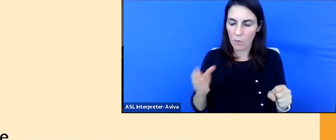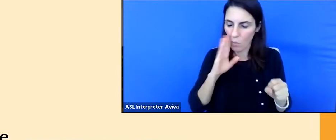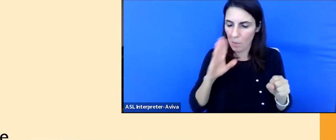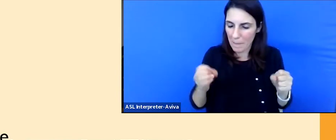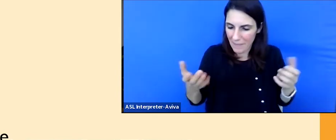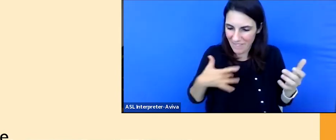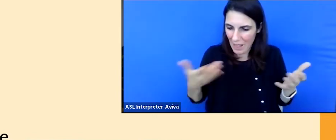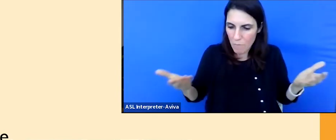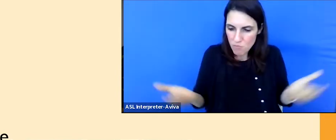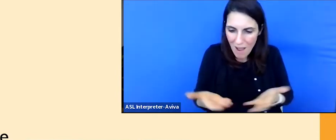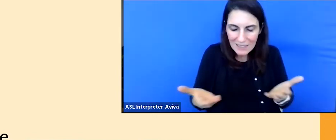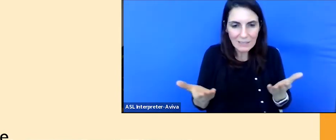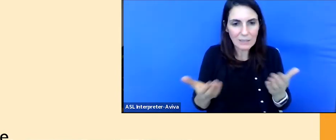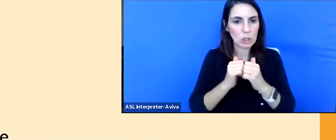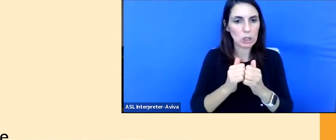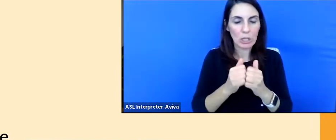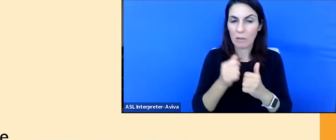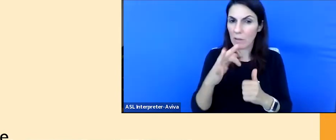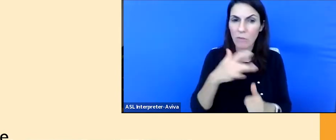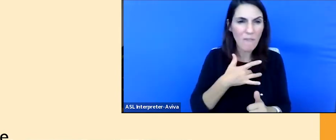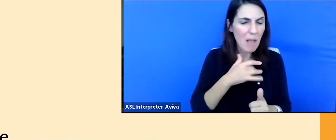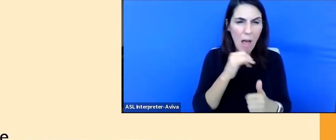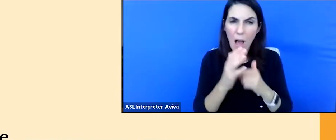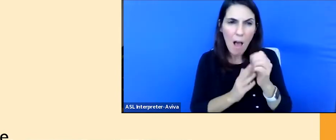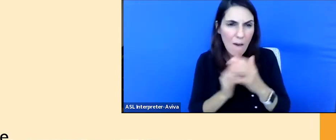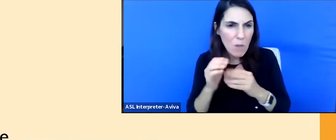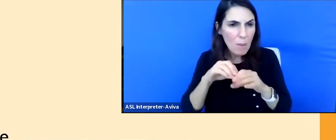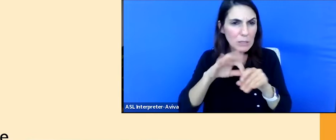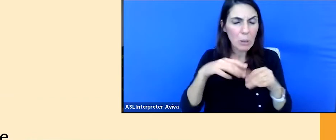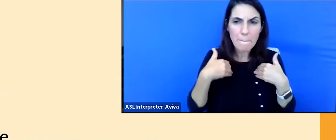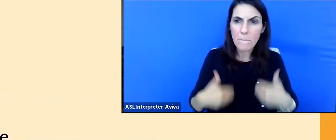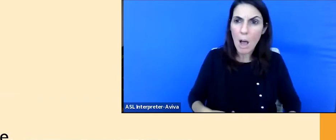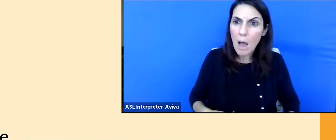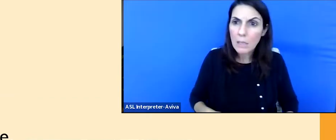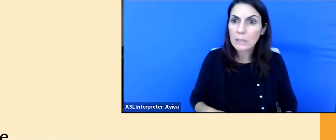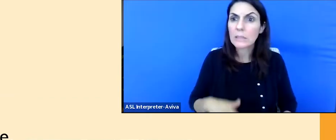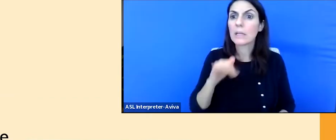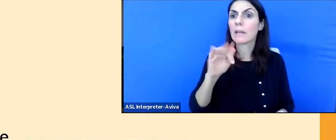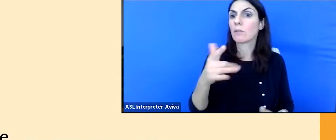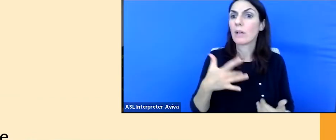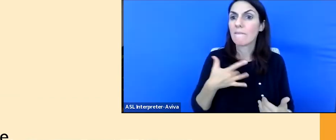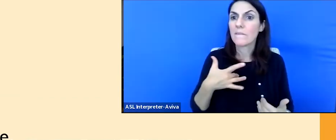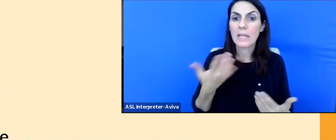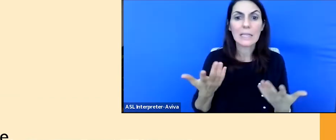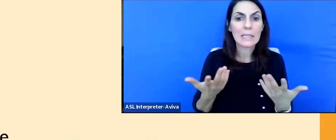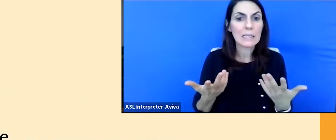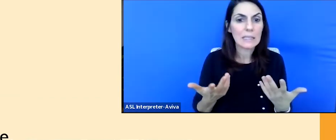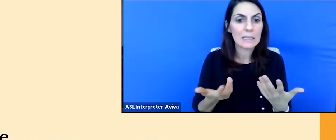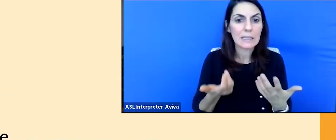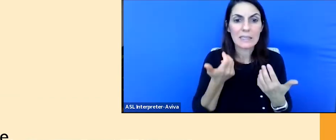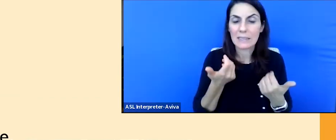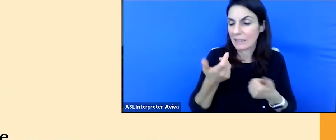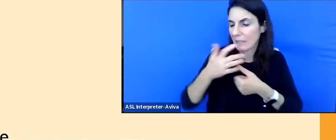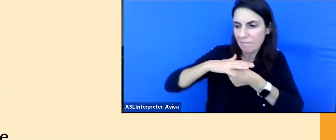Again, if you feel any discomfort in your body, if you feel any